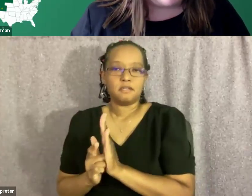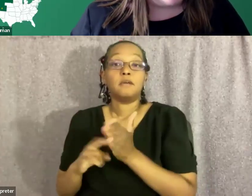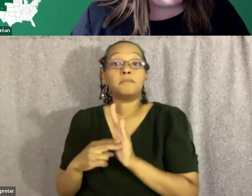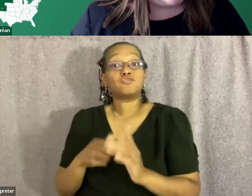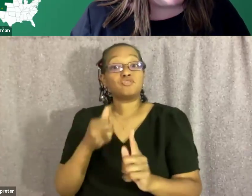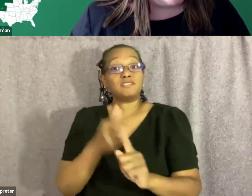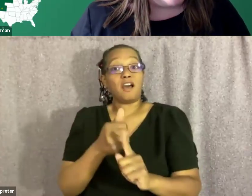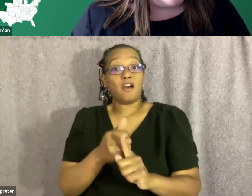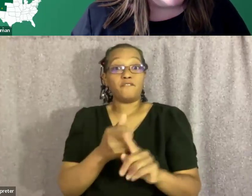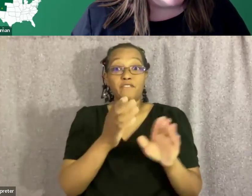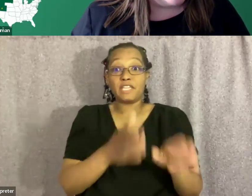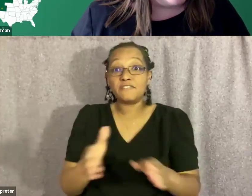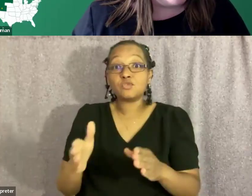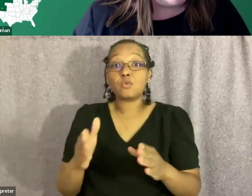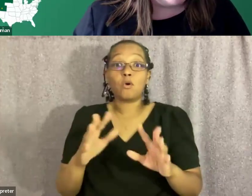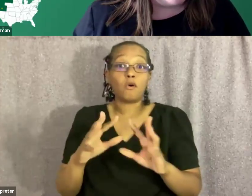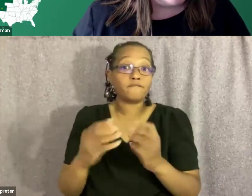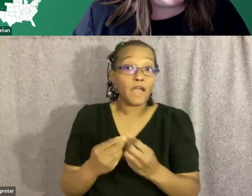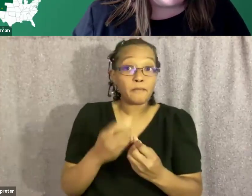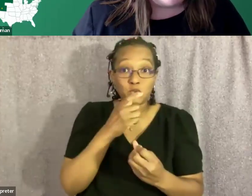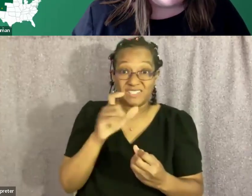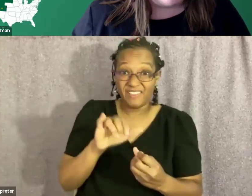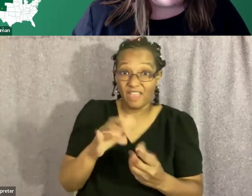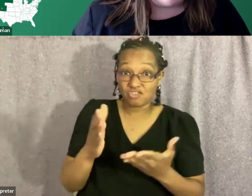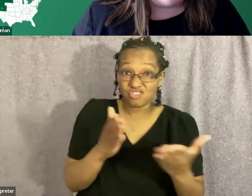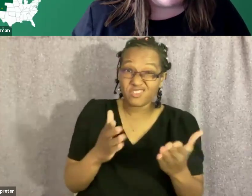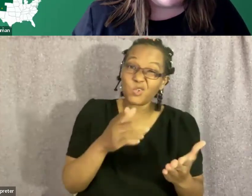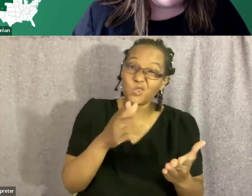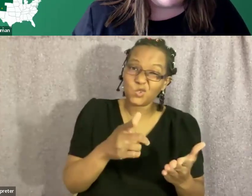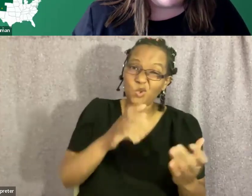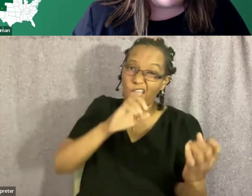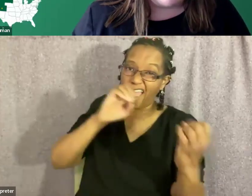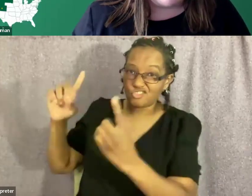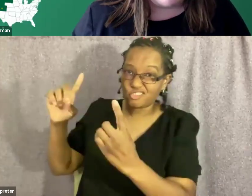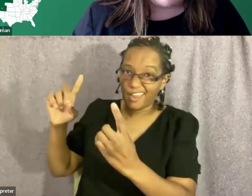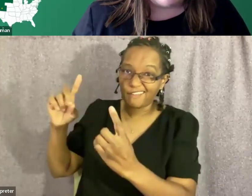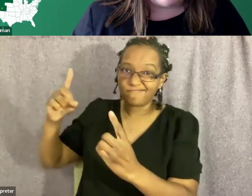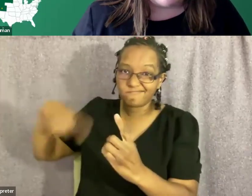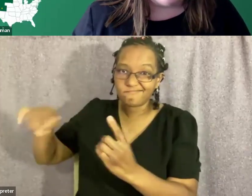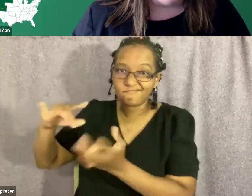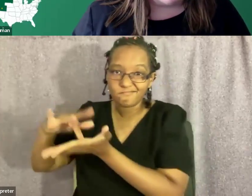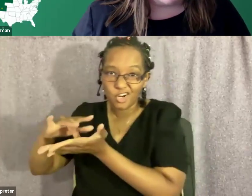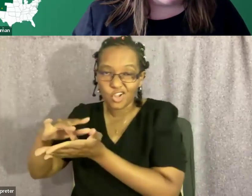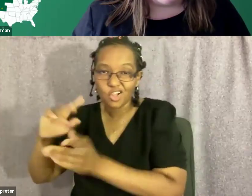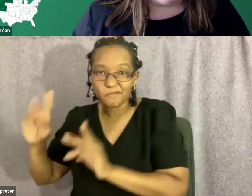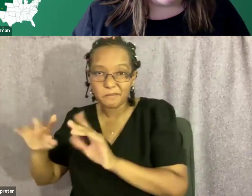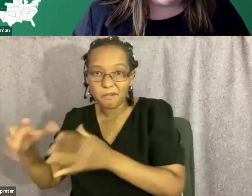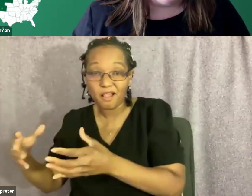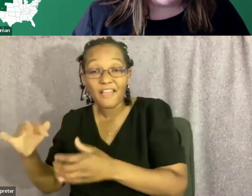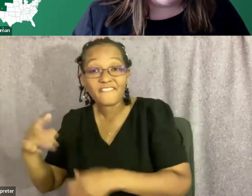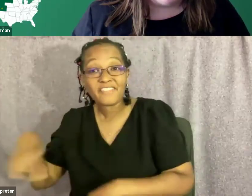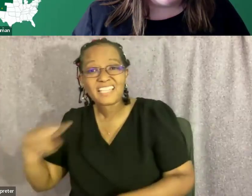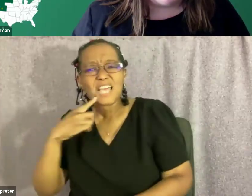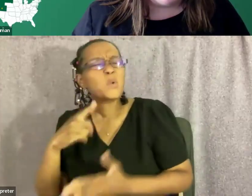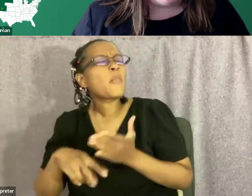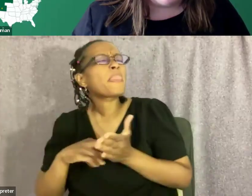family member who needs those services, you are the educator. And so when they say, what is this? Be